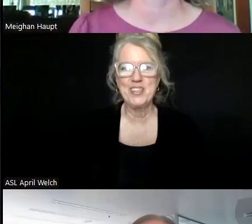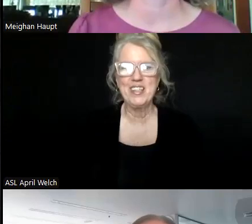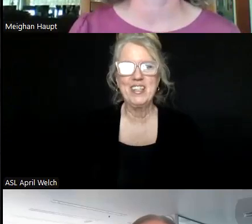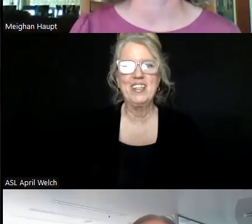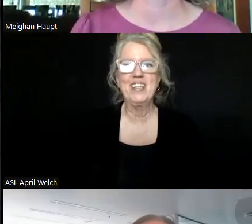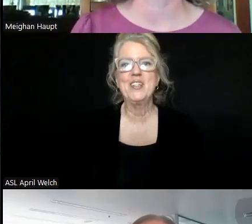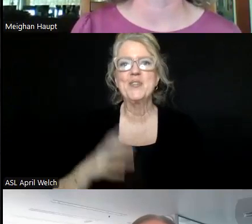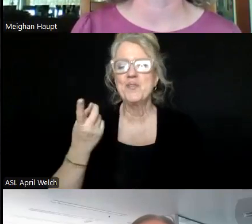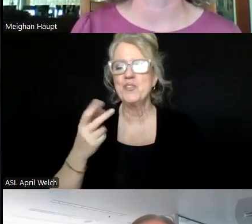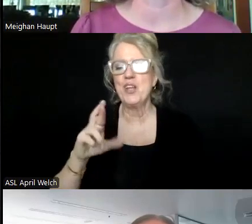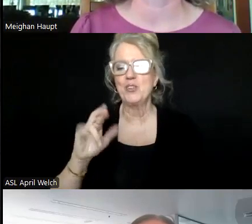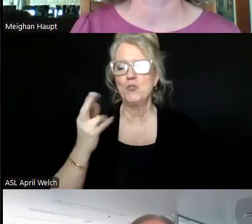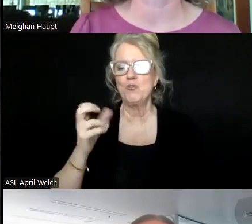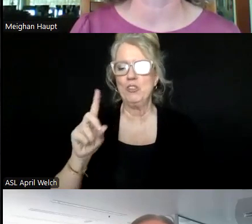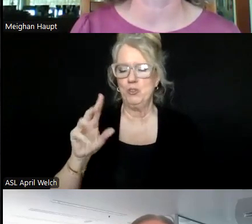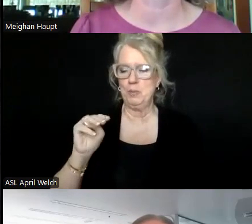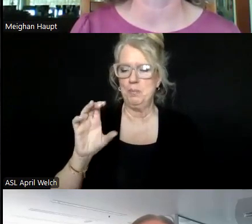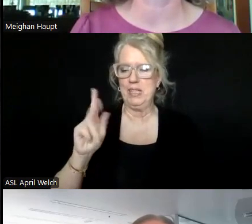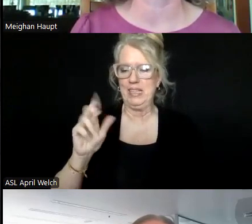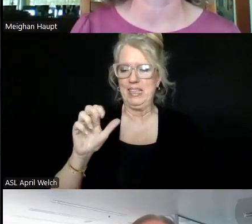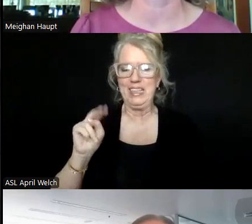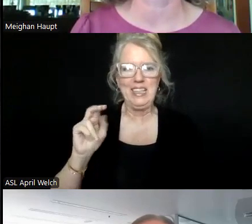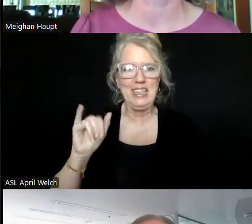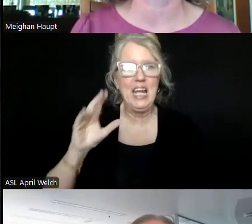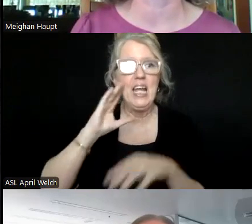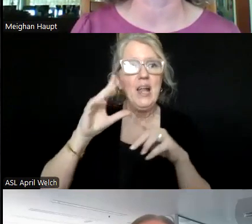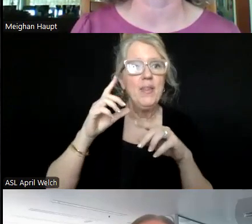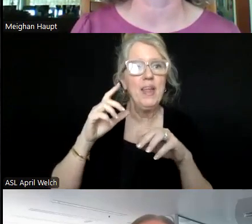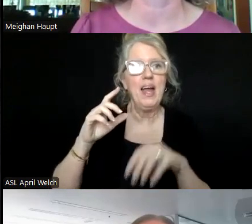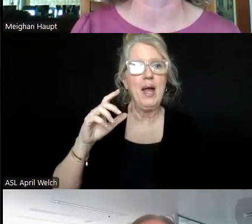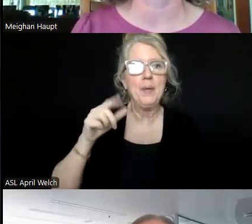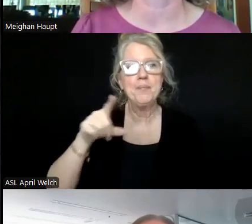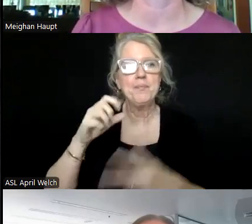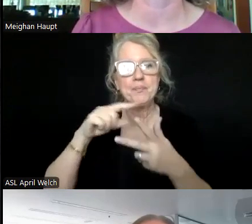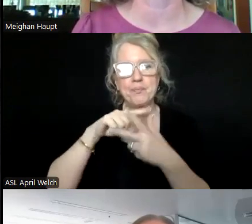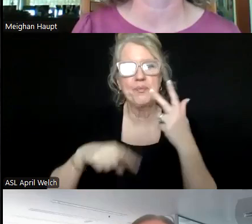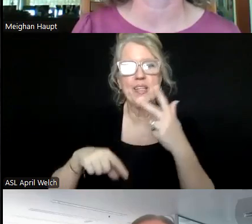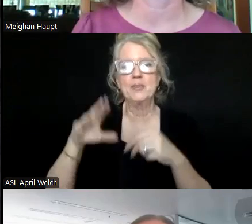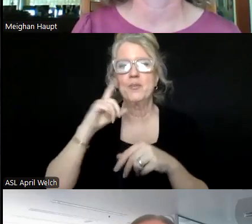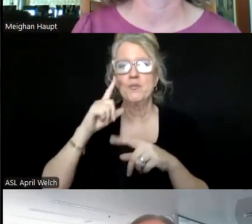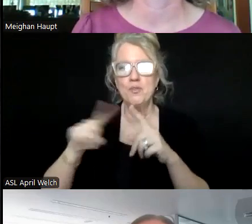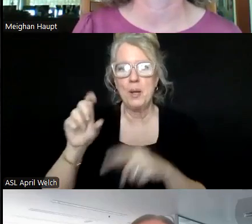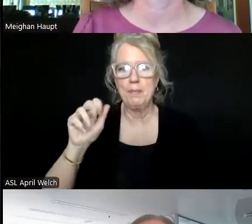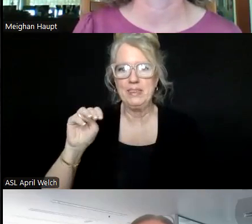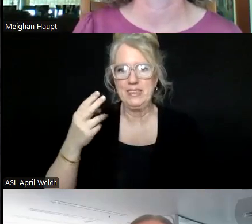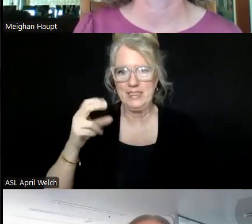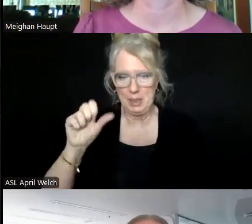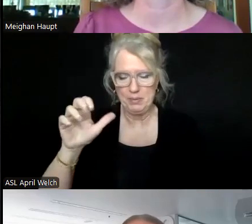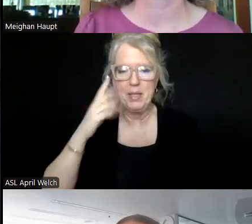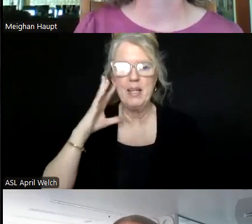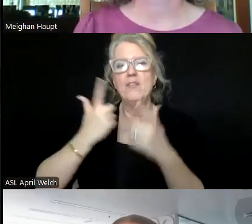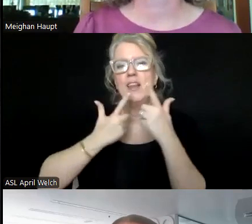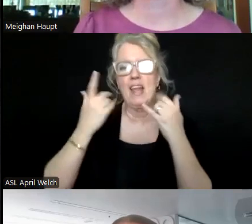Richard McKeon's 3 landmark crisis research studies/toolkits, 2005 to 2010 from SAMHSA, Lifeline